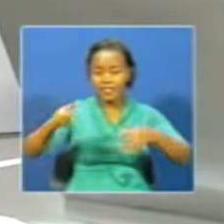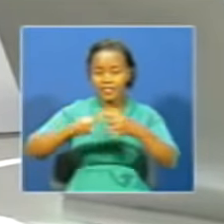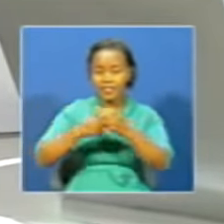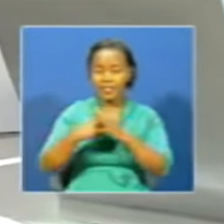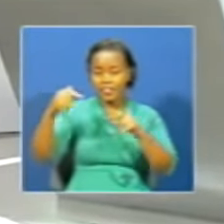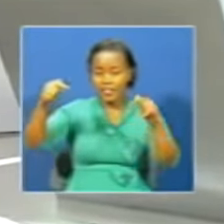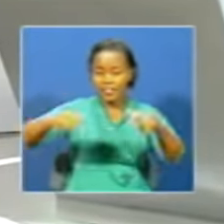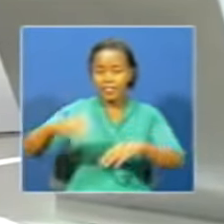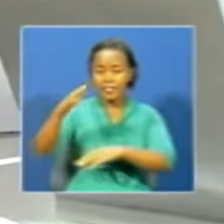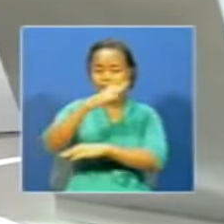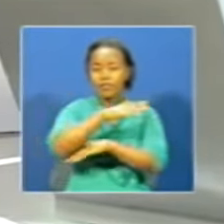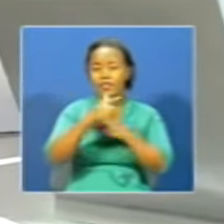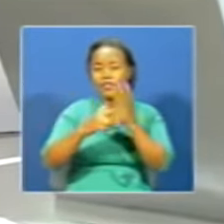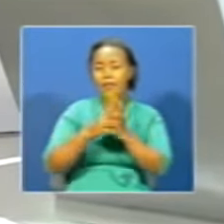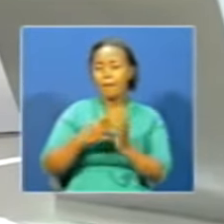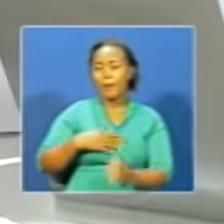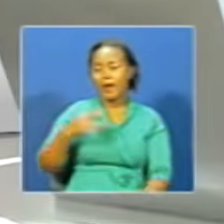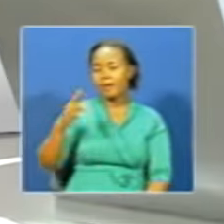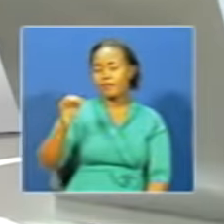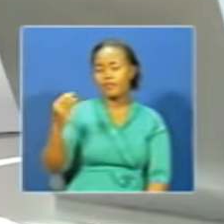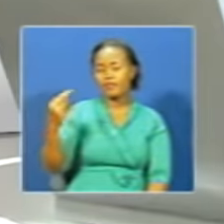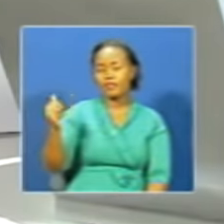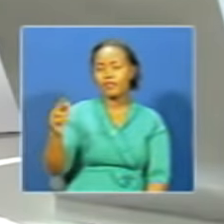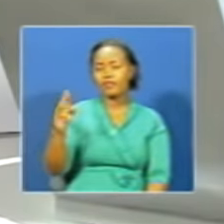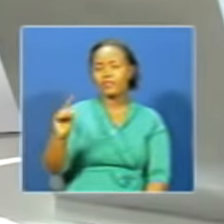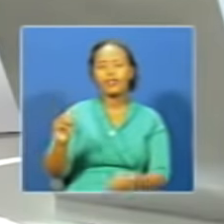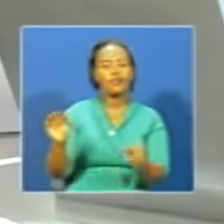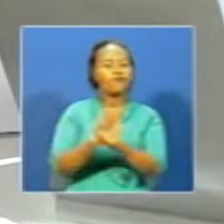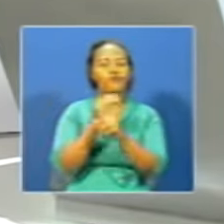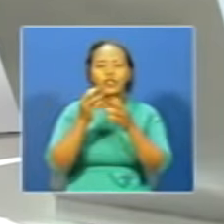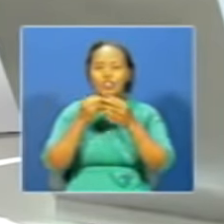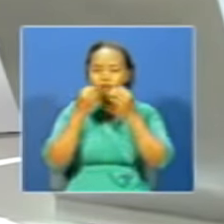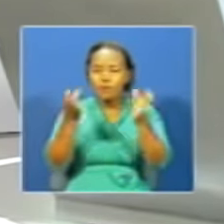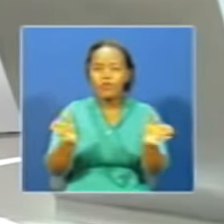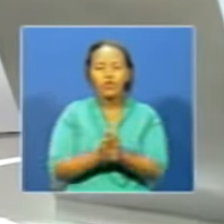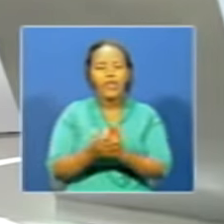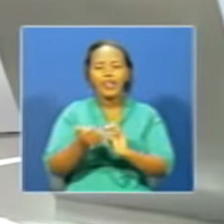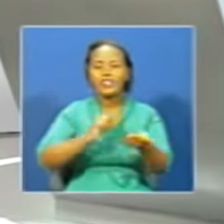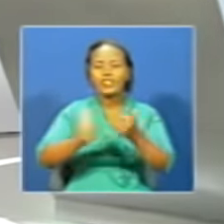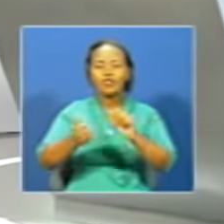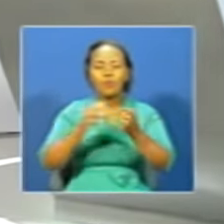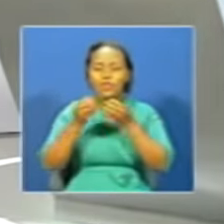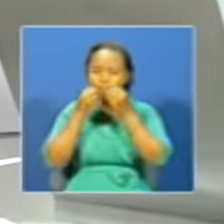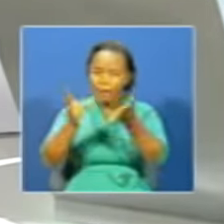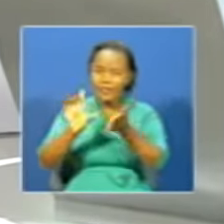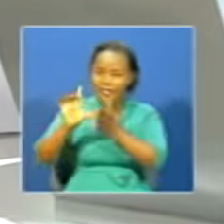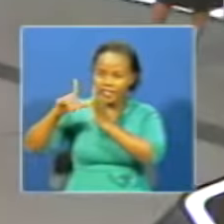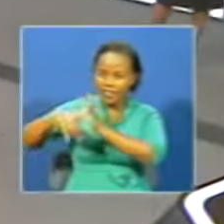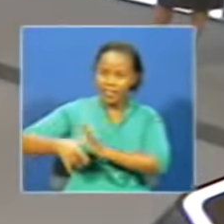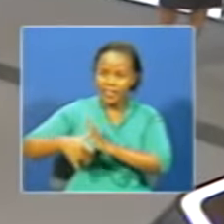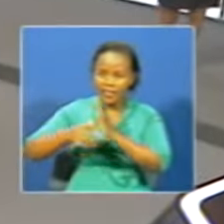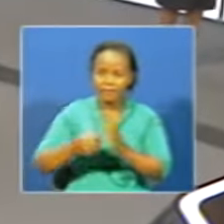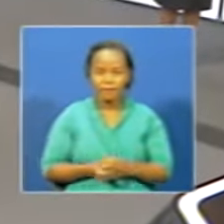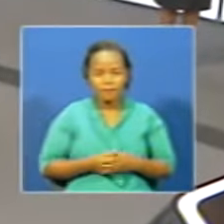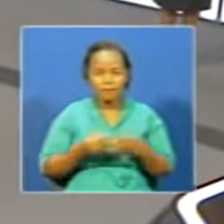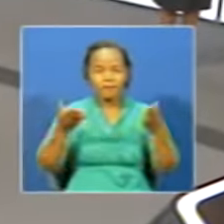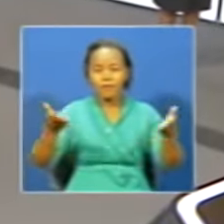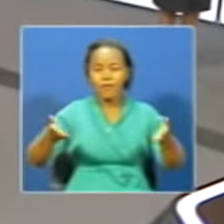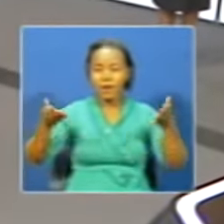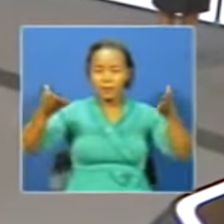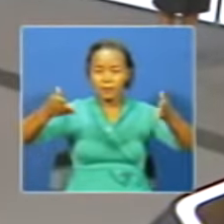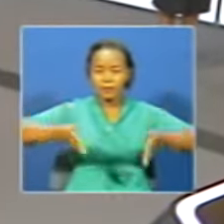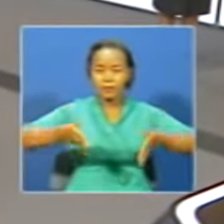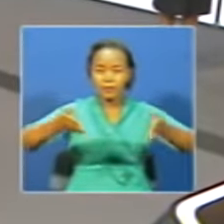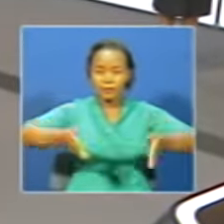I'm Richard Munga. I'll be giving you all the details and, of course, more sports updates later on. Plus, live in studio,